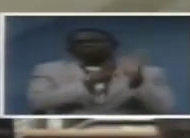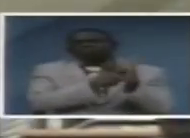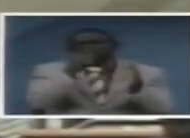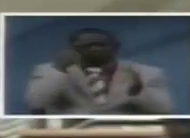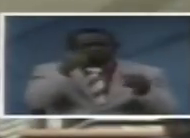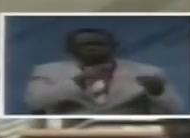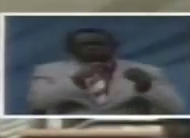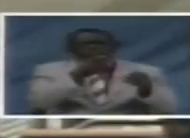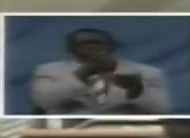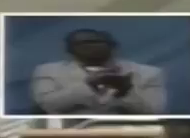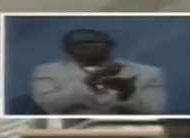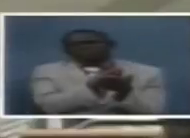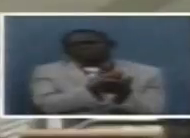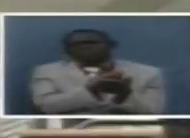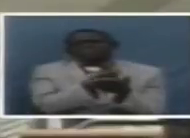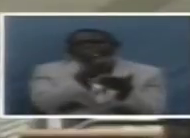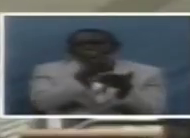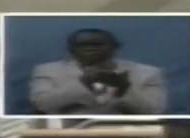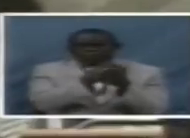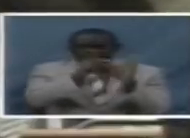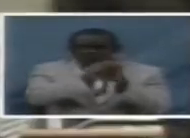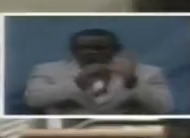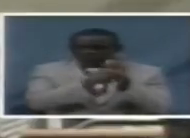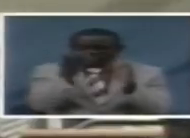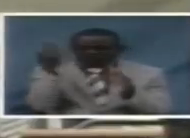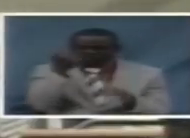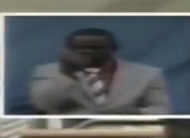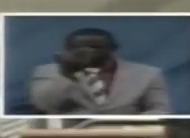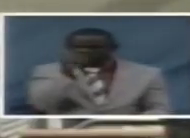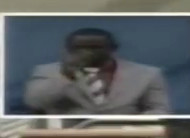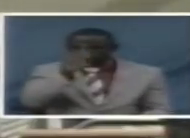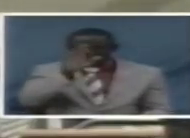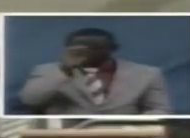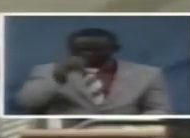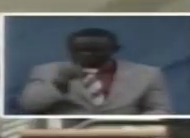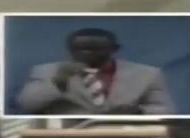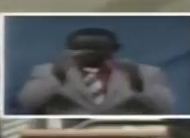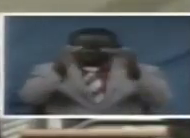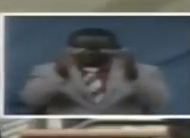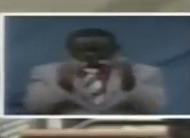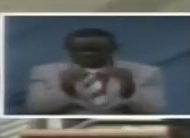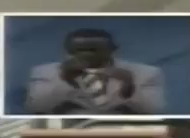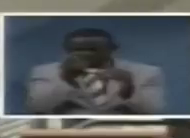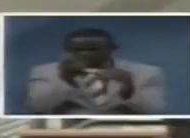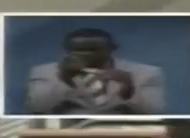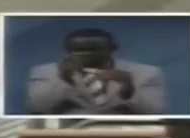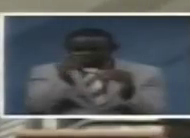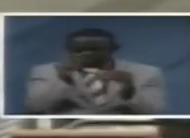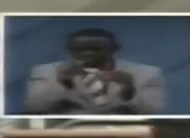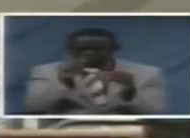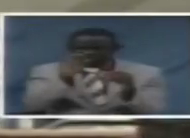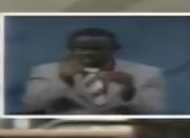2017. The policy rate was reduced from 15.5% in January to 11% in